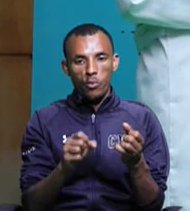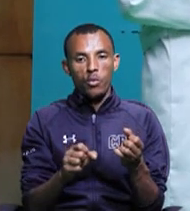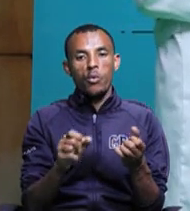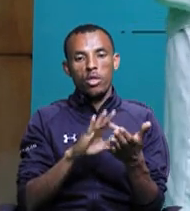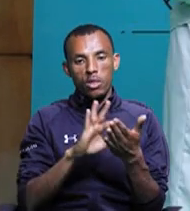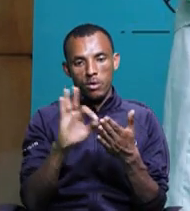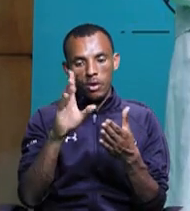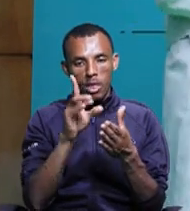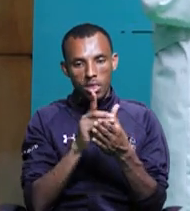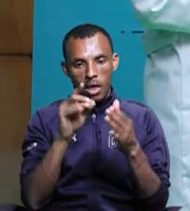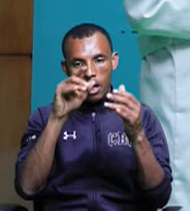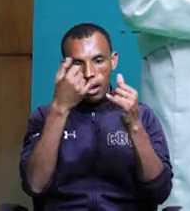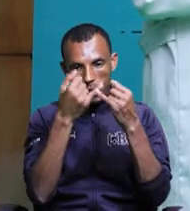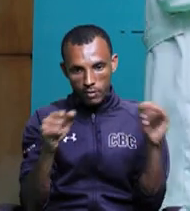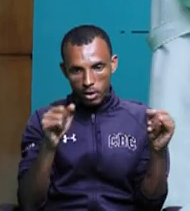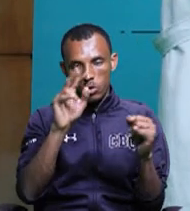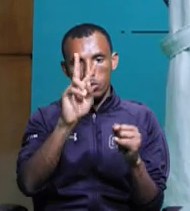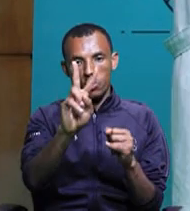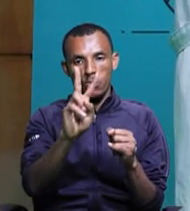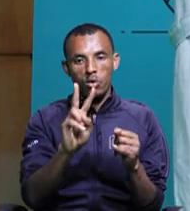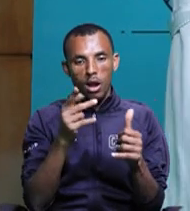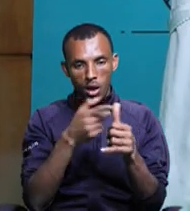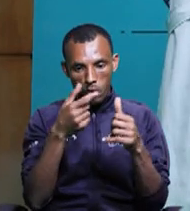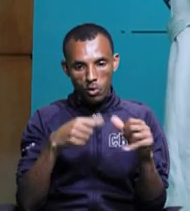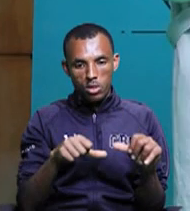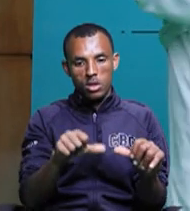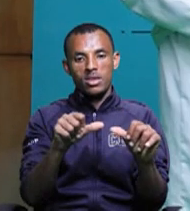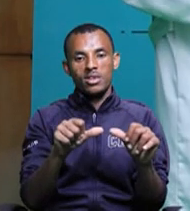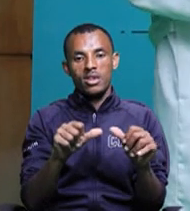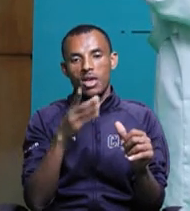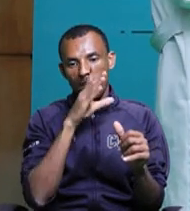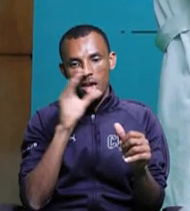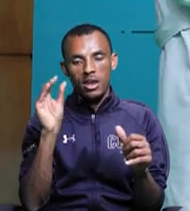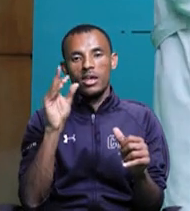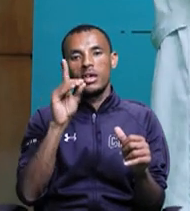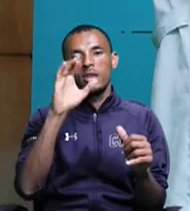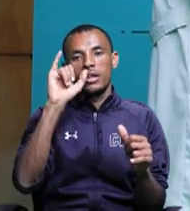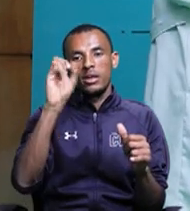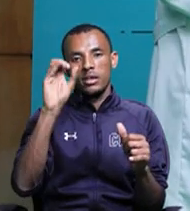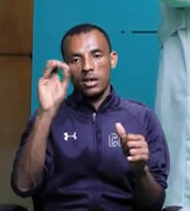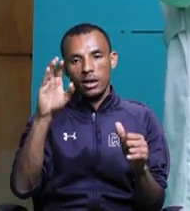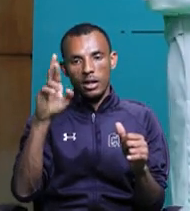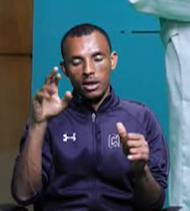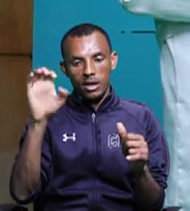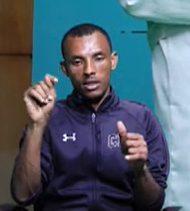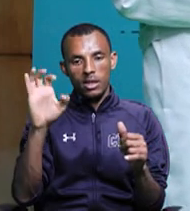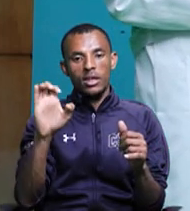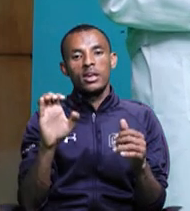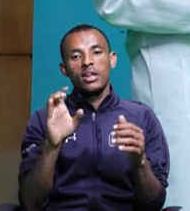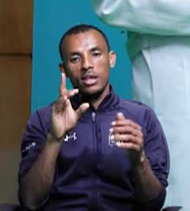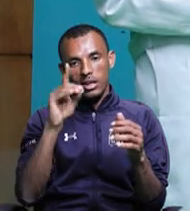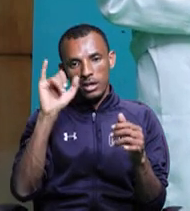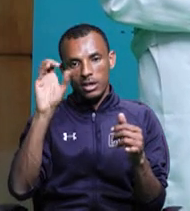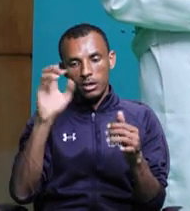data can be classified into two as continuous and discrete. We say the discrete if the results of